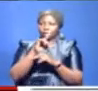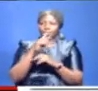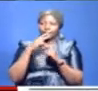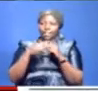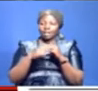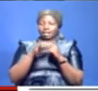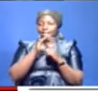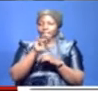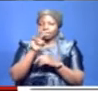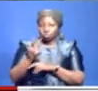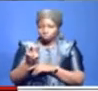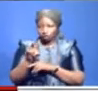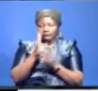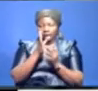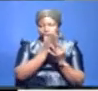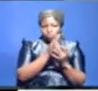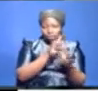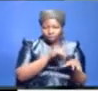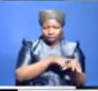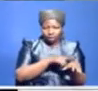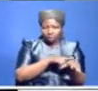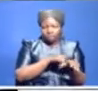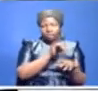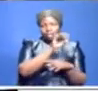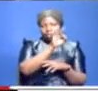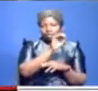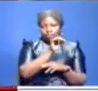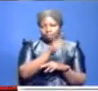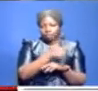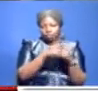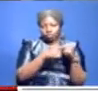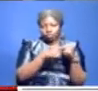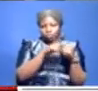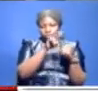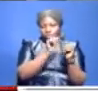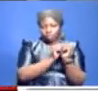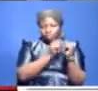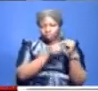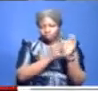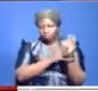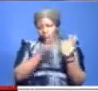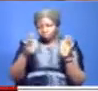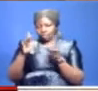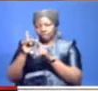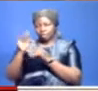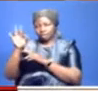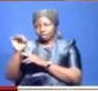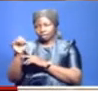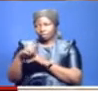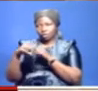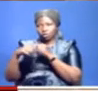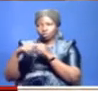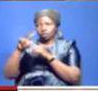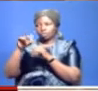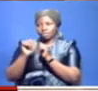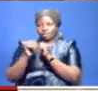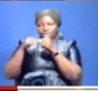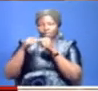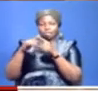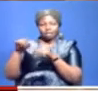337,981,732 between the period 30th June 2016 and 30th June 2018, but never